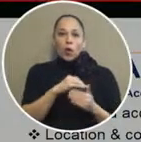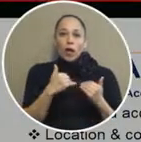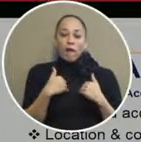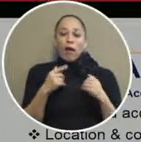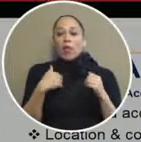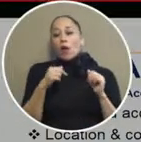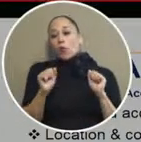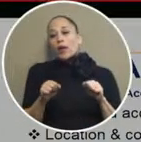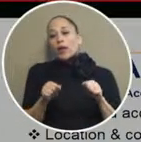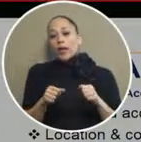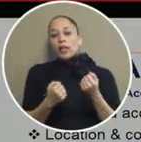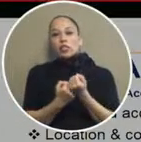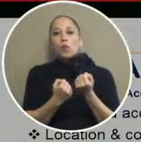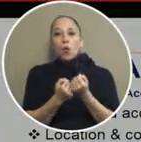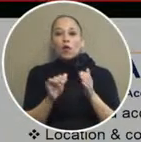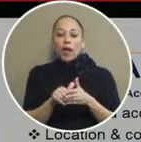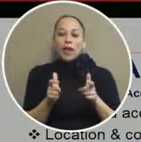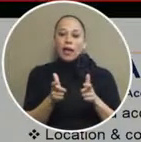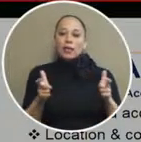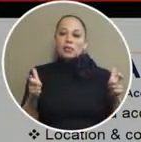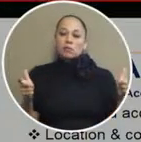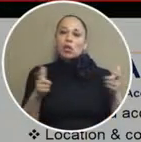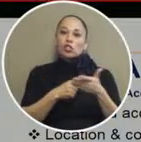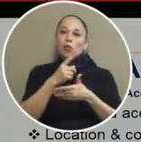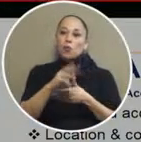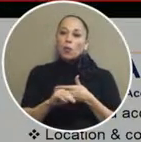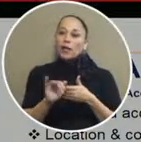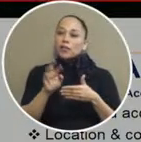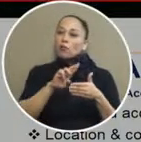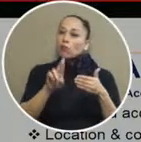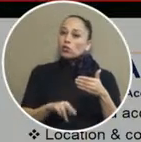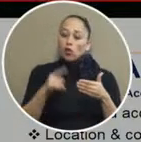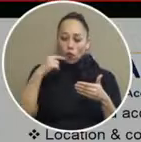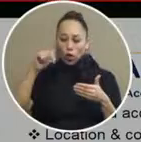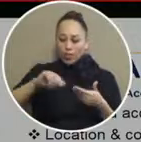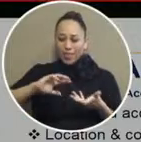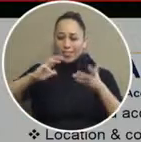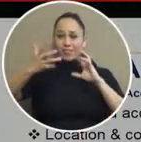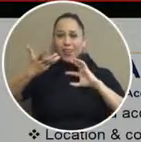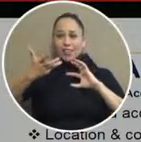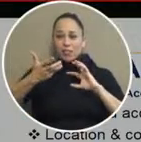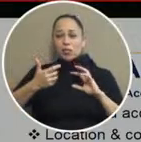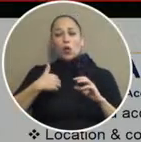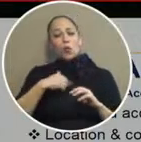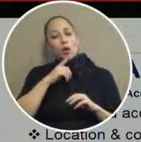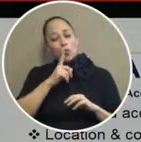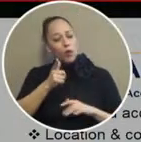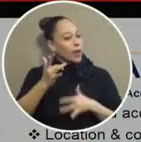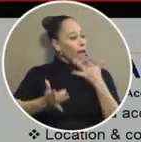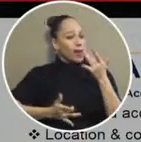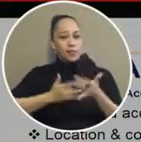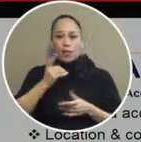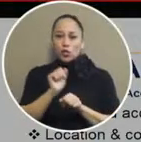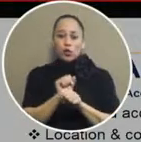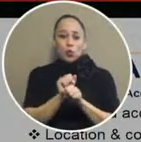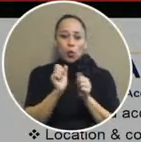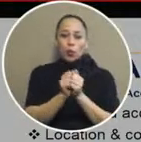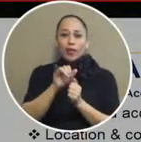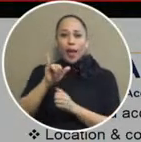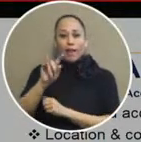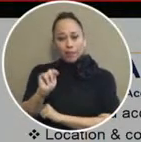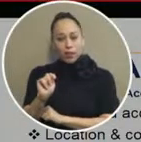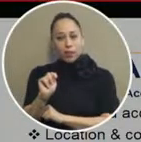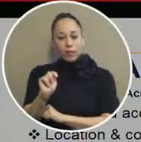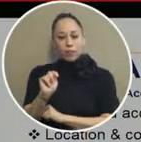can support expansion of that program as a result of this crisis. And so we're very, very excited to work with IT. They've